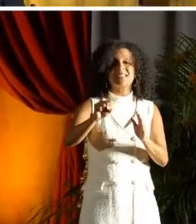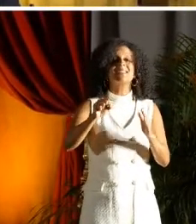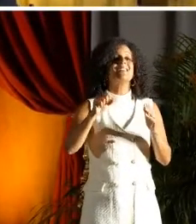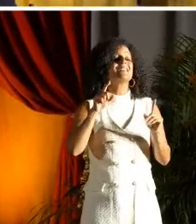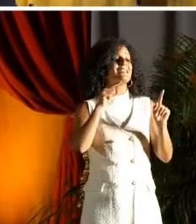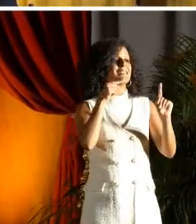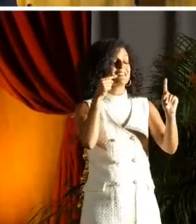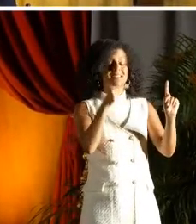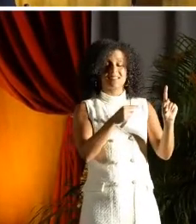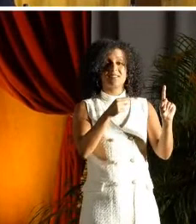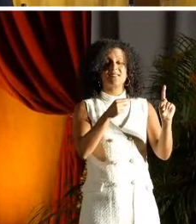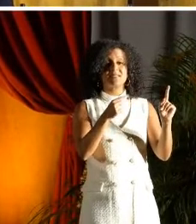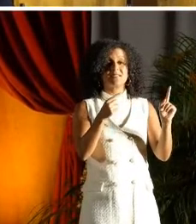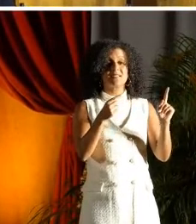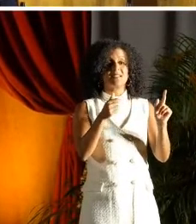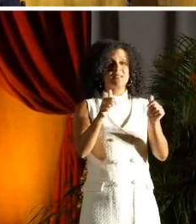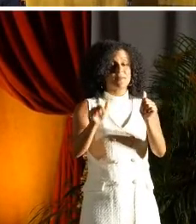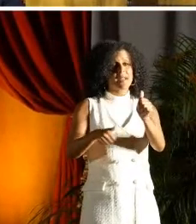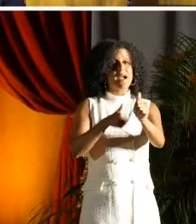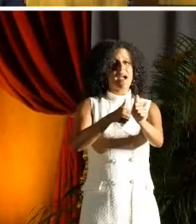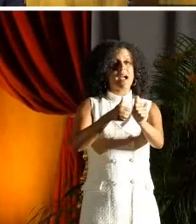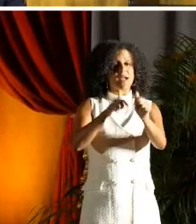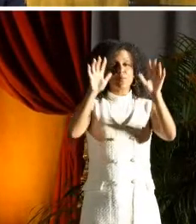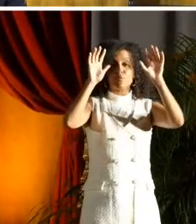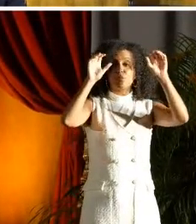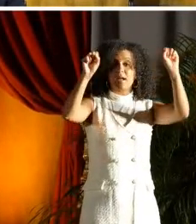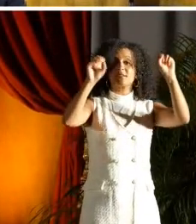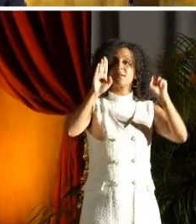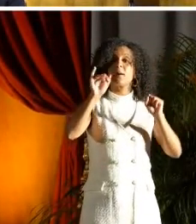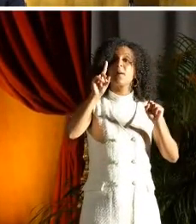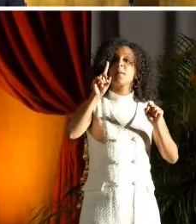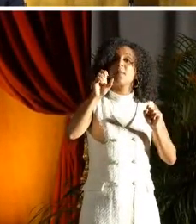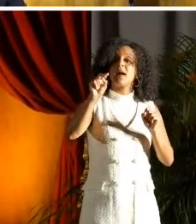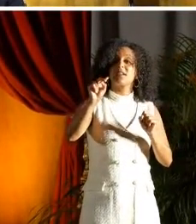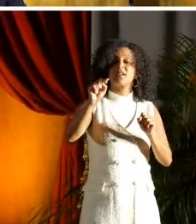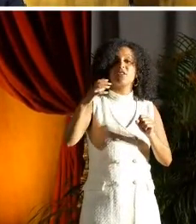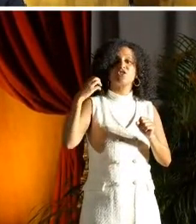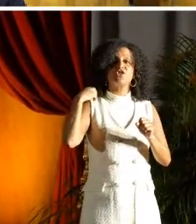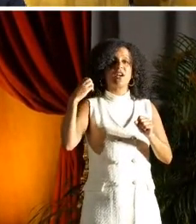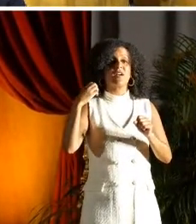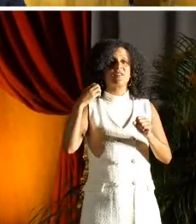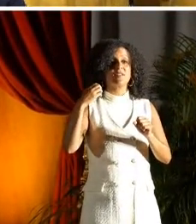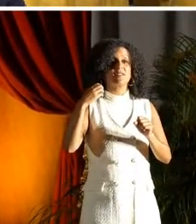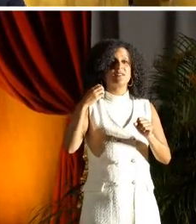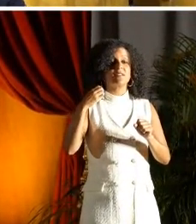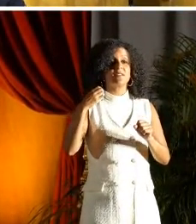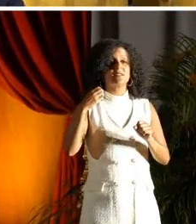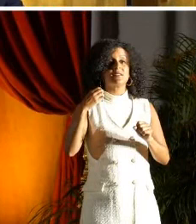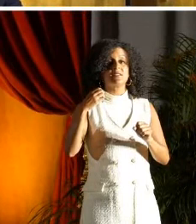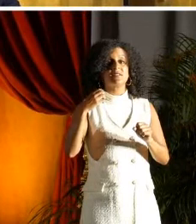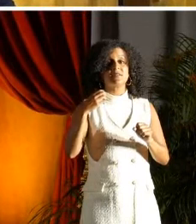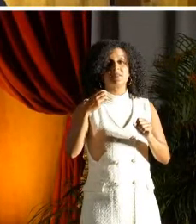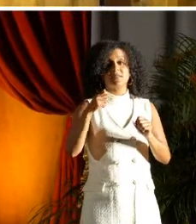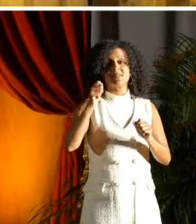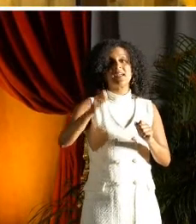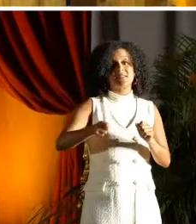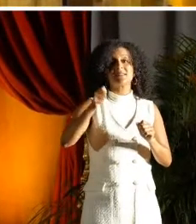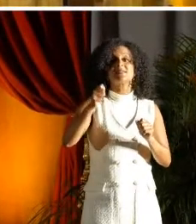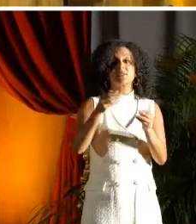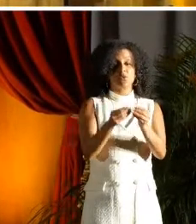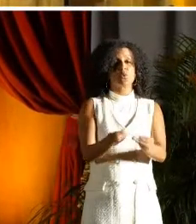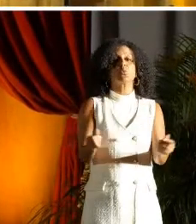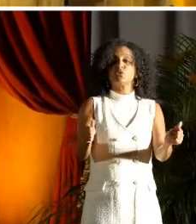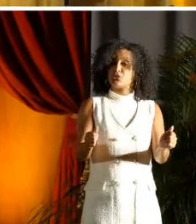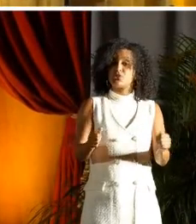is also, after President Biden's appointment, the chair of the United States Sentencing Commission. And